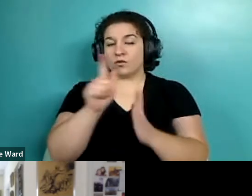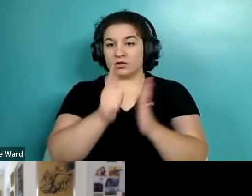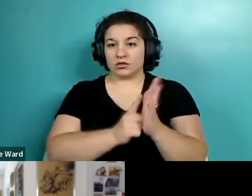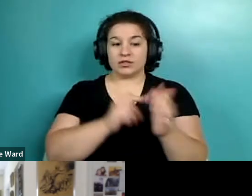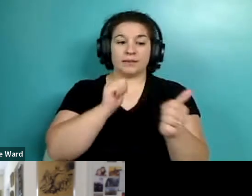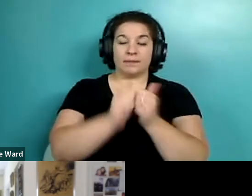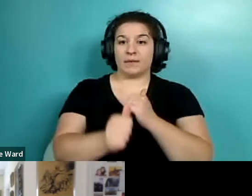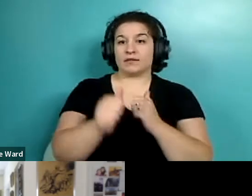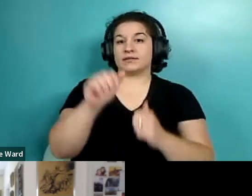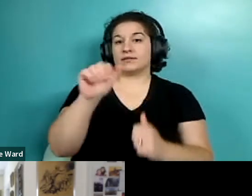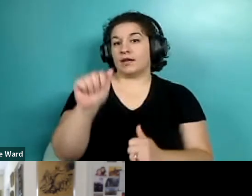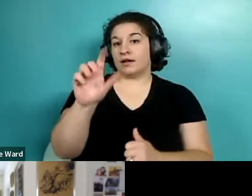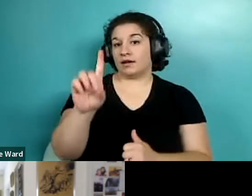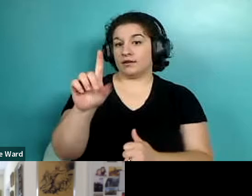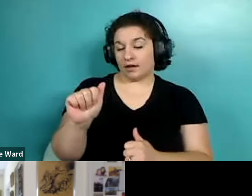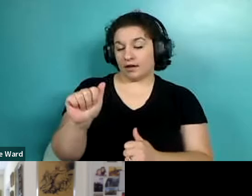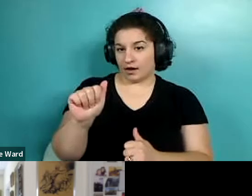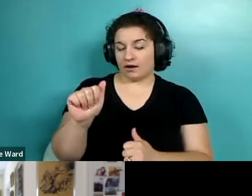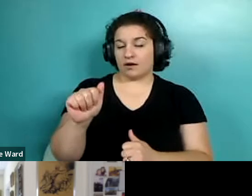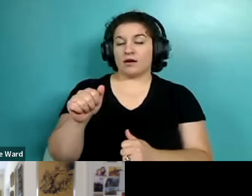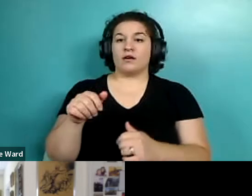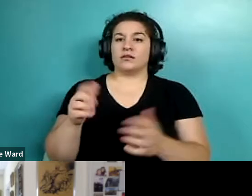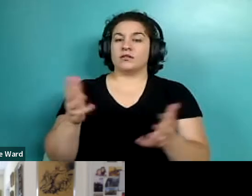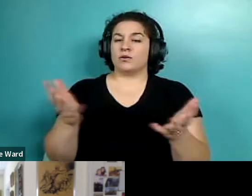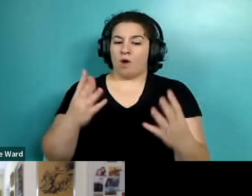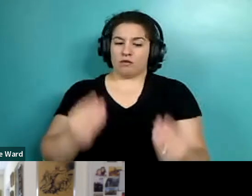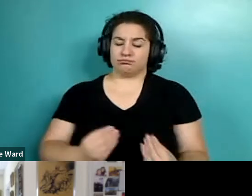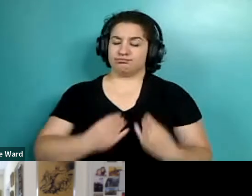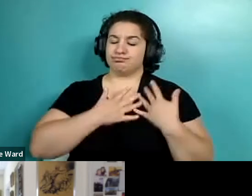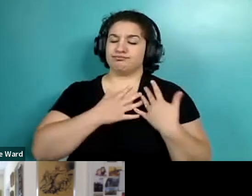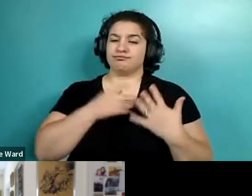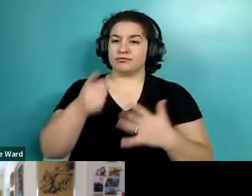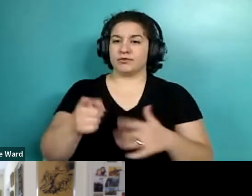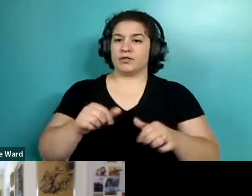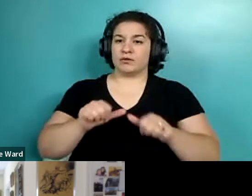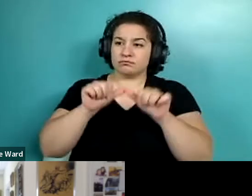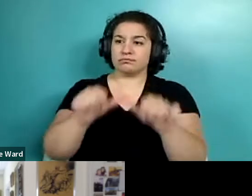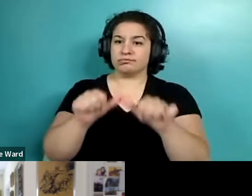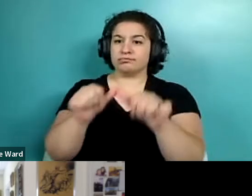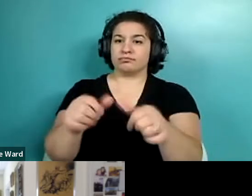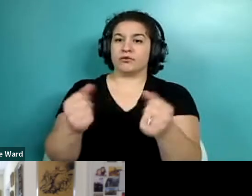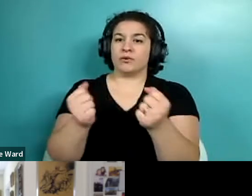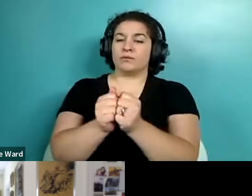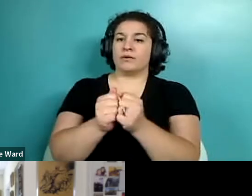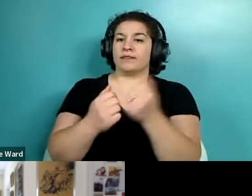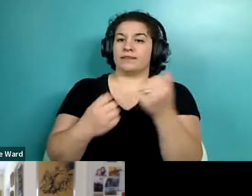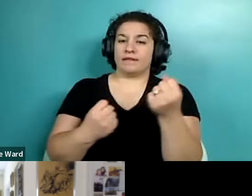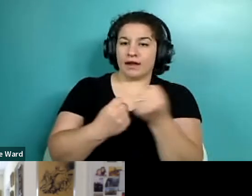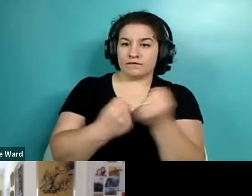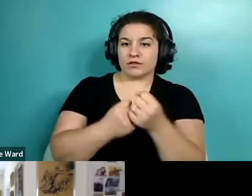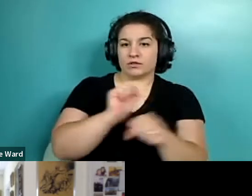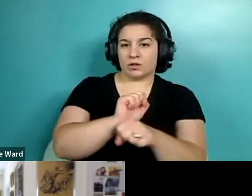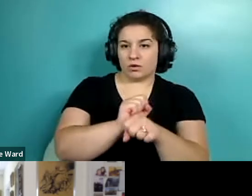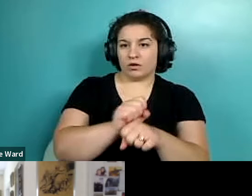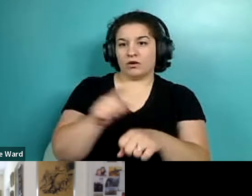with Disabilities Act, what inspires you to keep moving forward with your advocacy work? You know, you didn't just say, stop, we're done